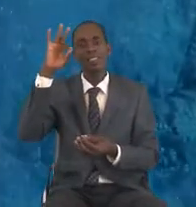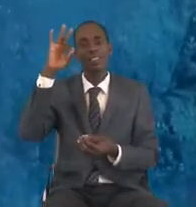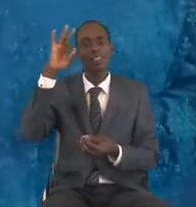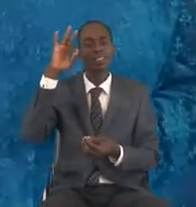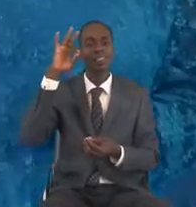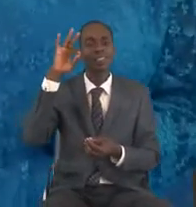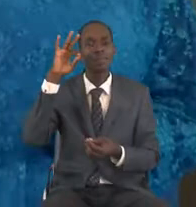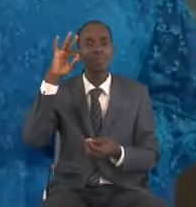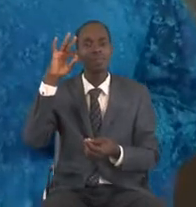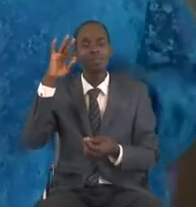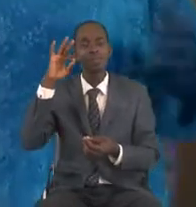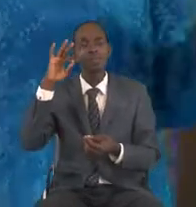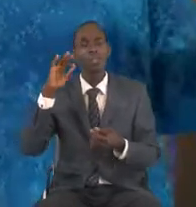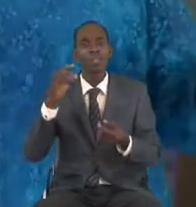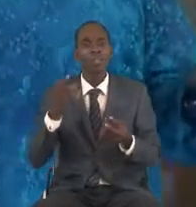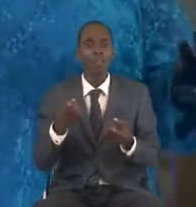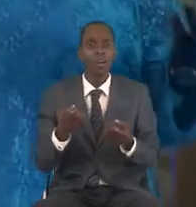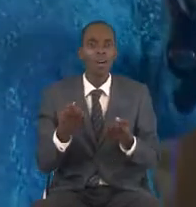Spirit.